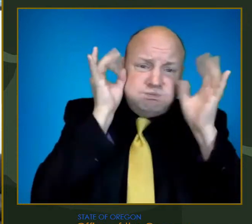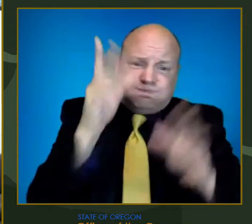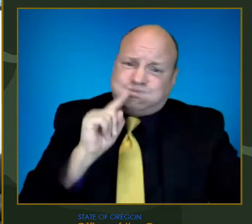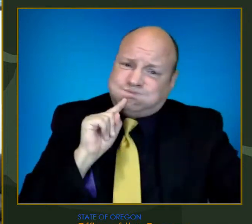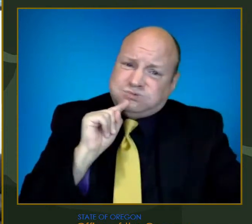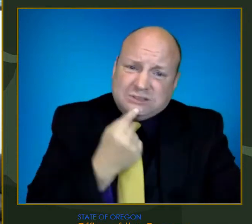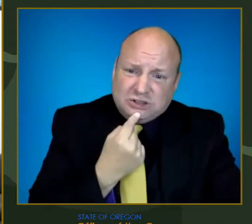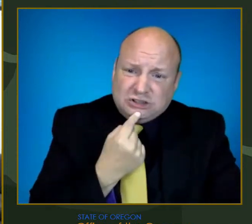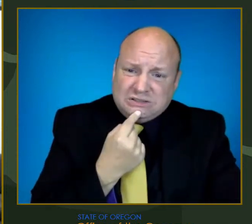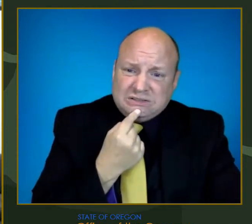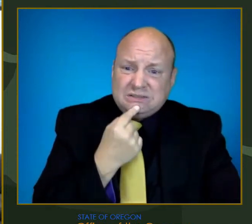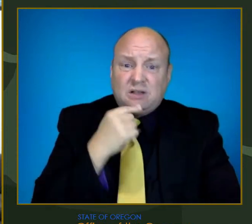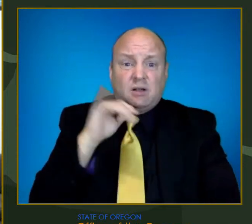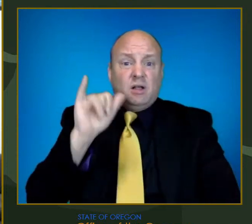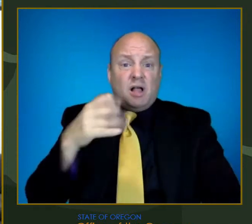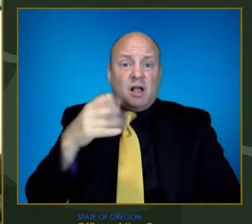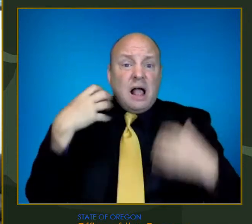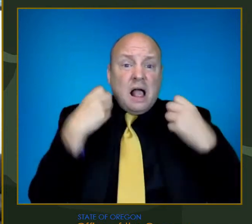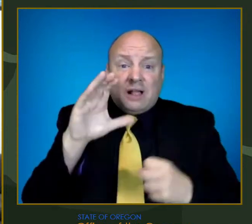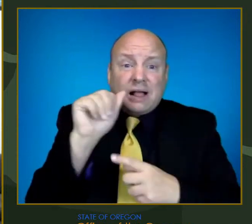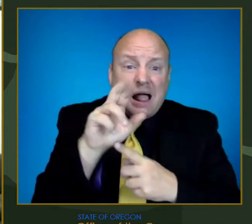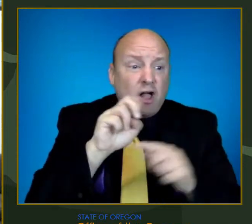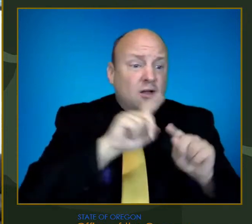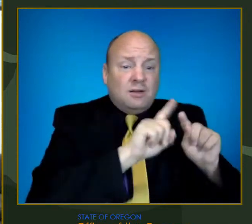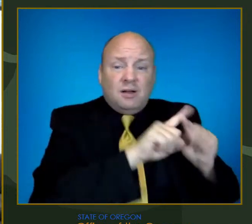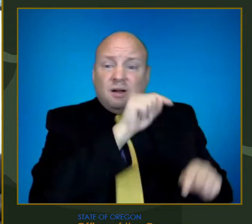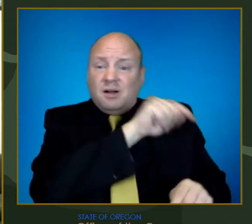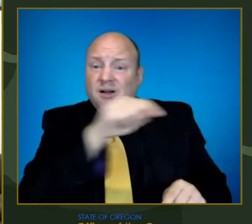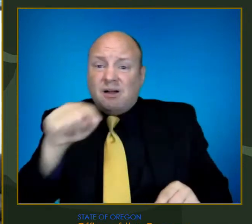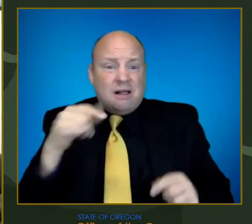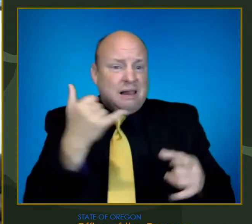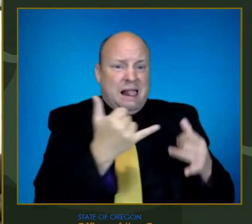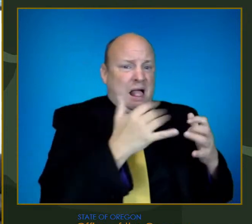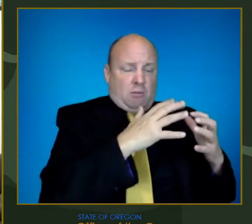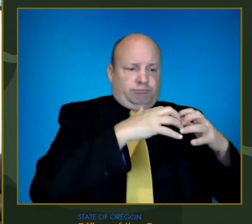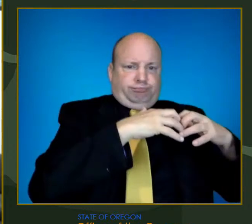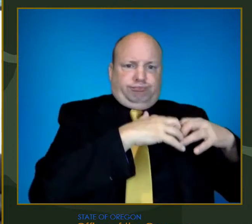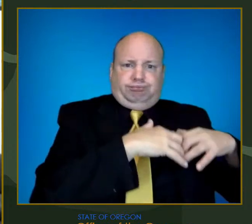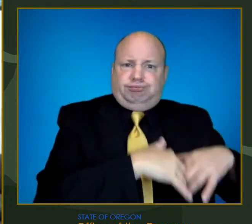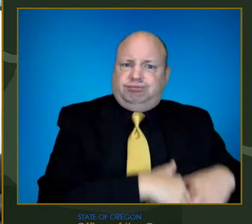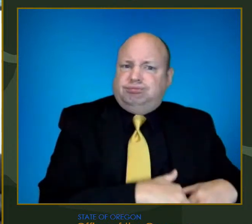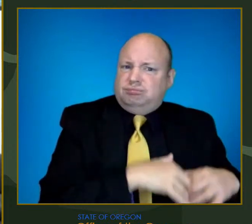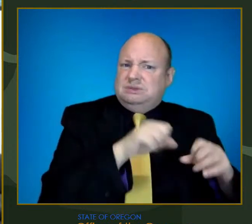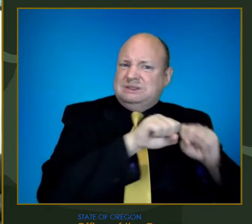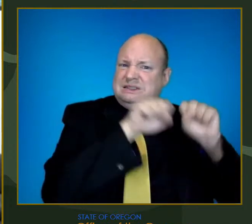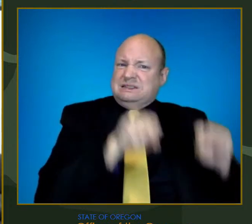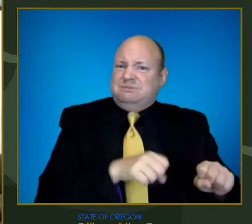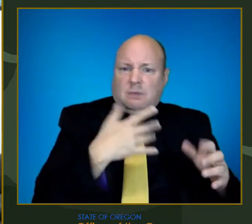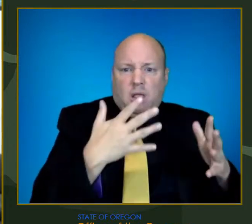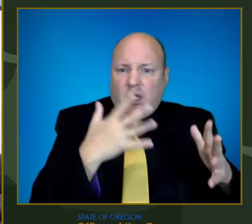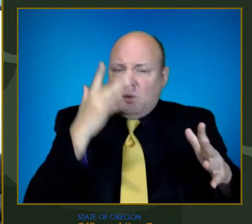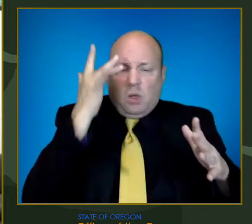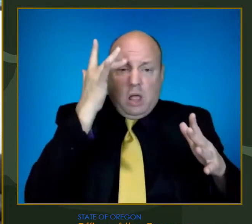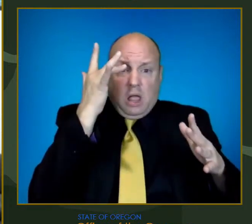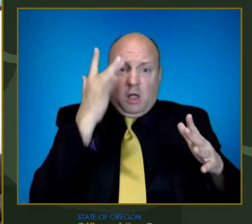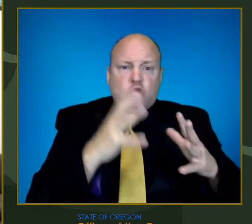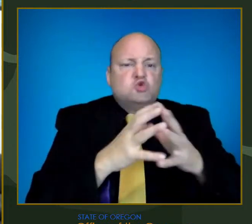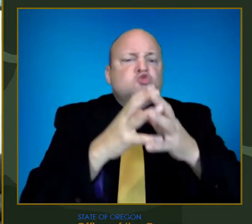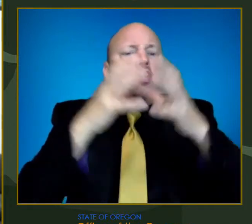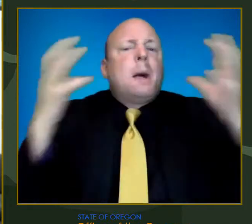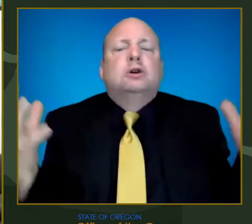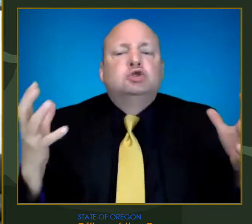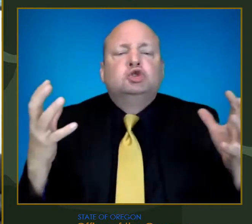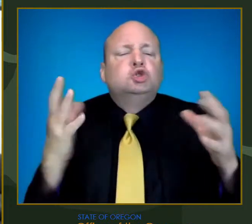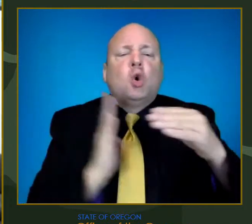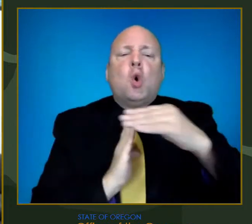parts of the state. In coming weeks, every Oregon hospital could be overtopped. Right now, ambulances are